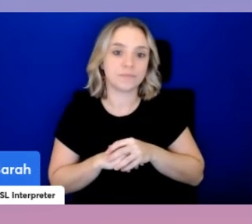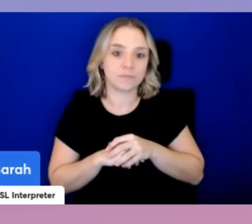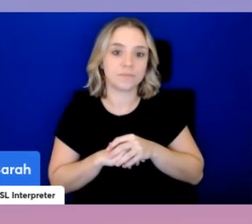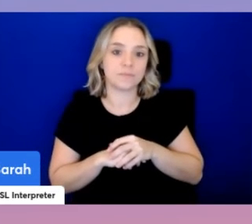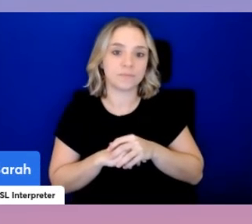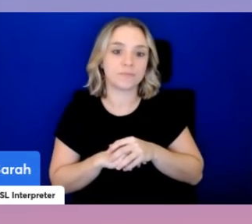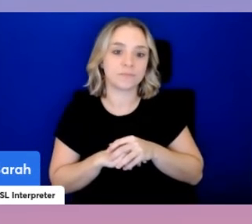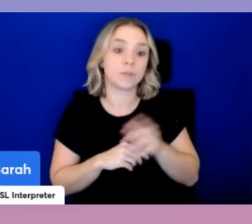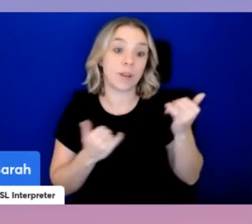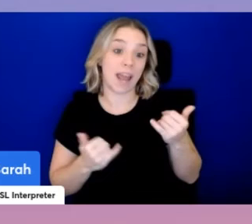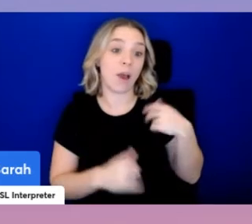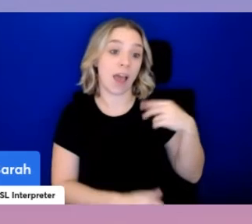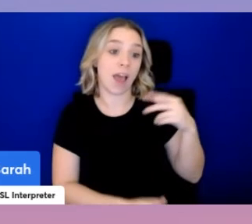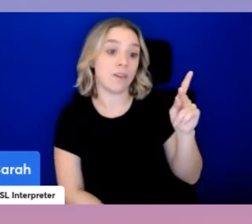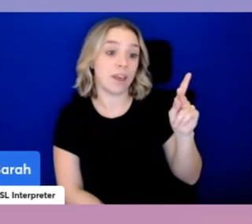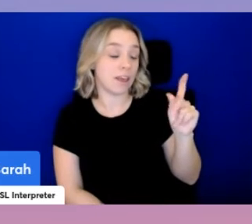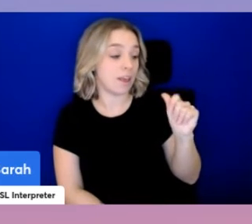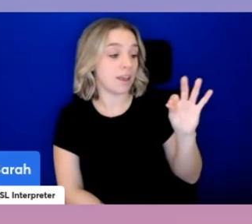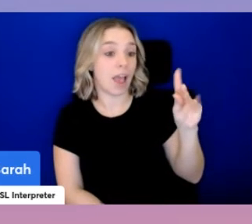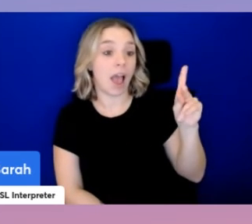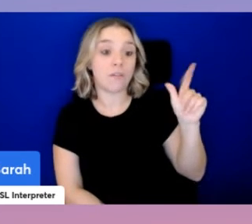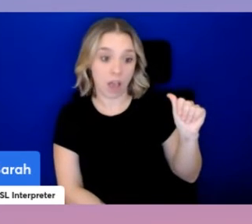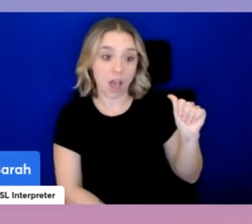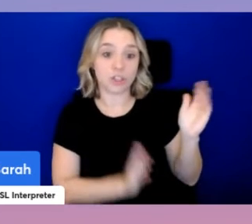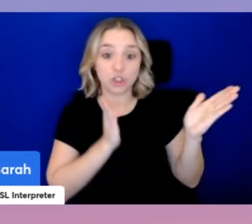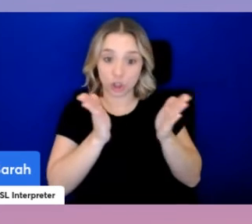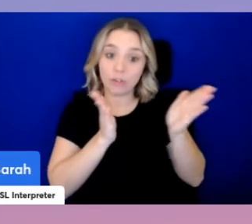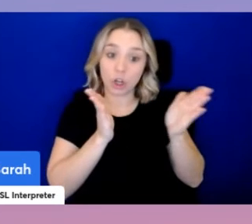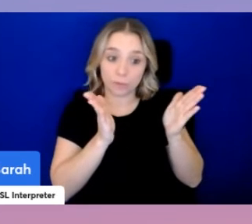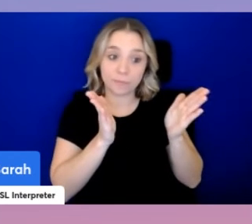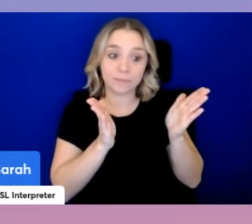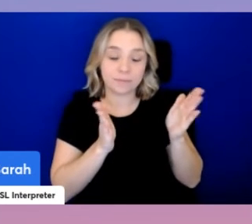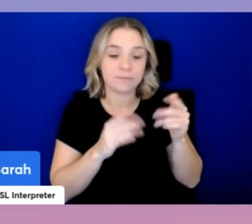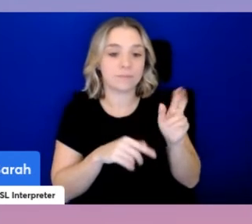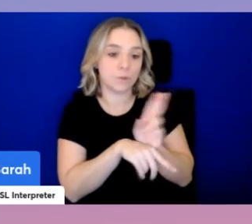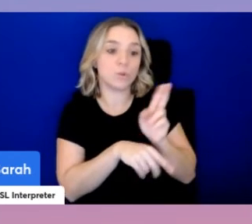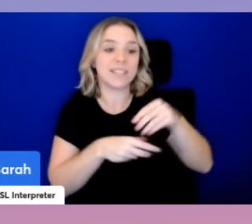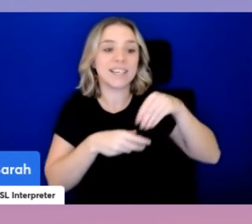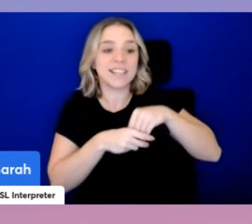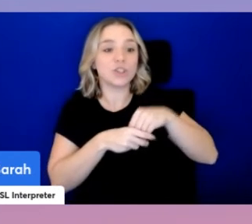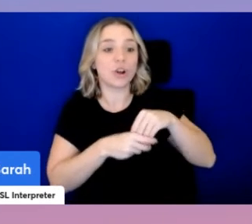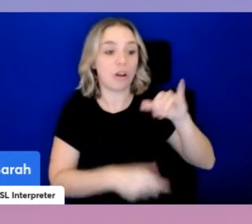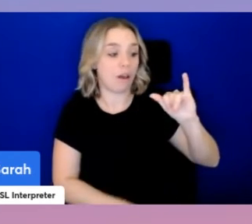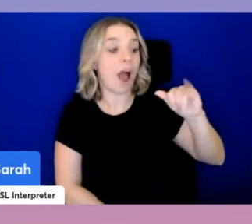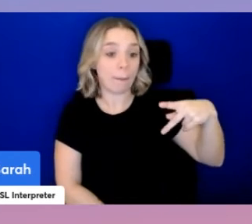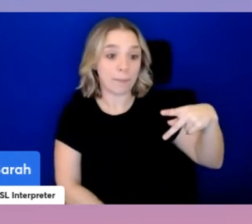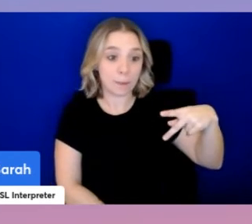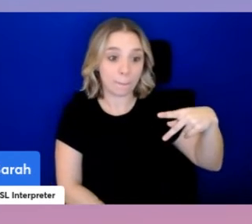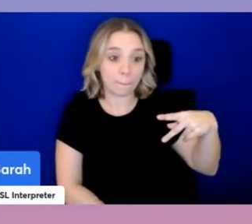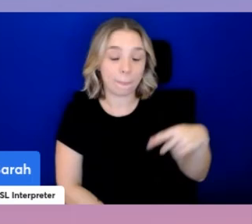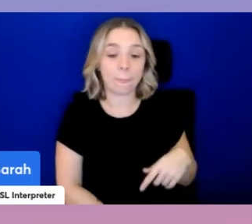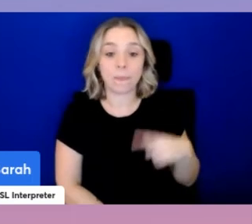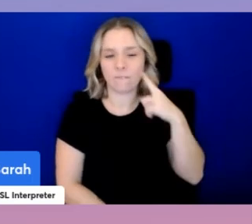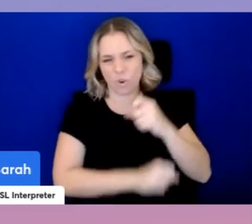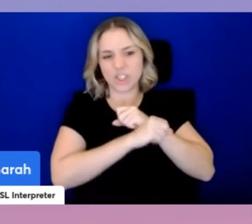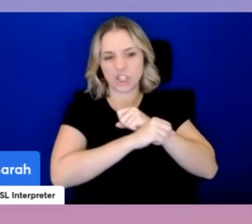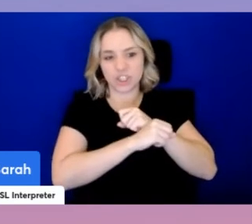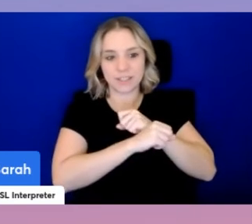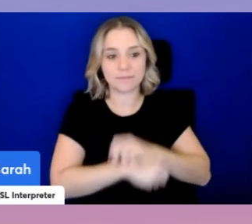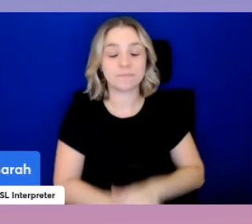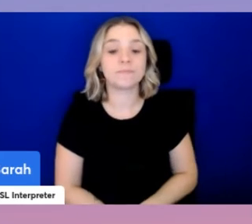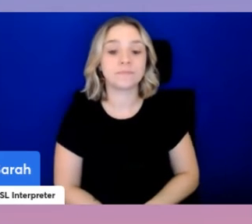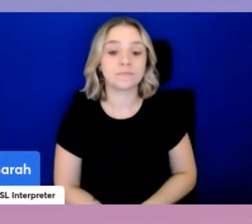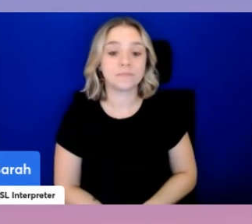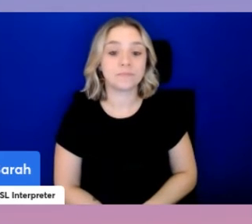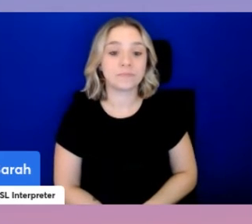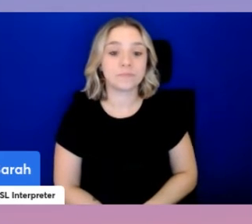server, as you can see here, and it's using internal IP for security.